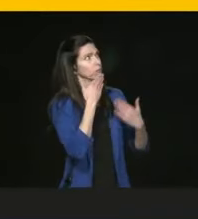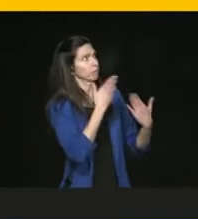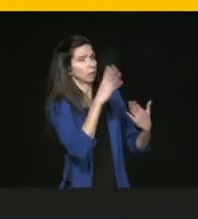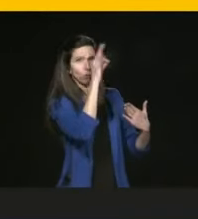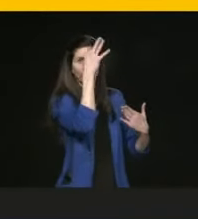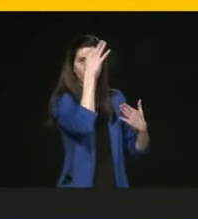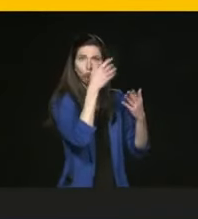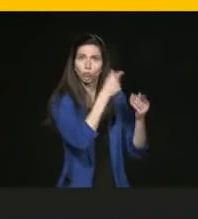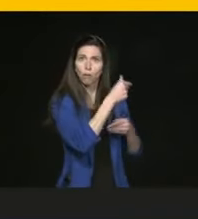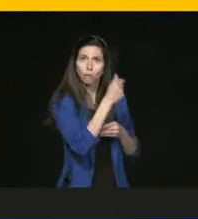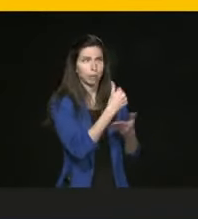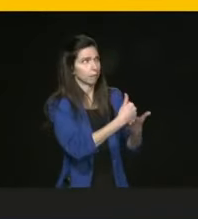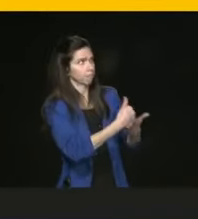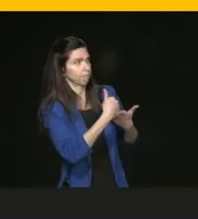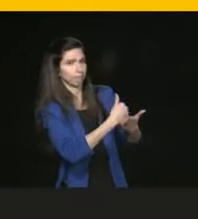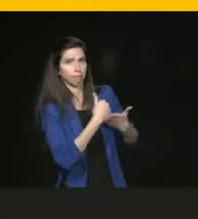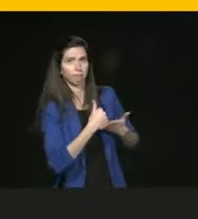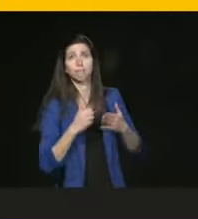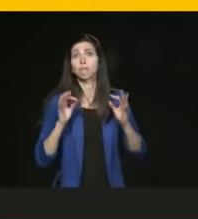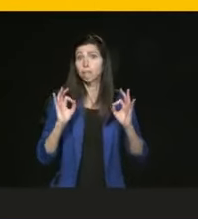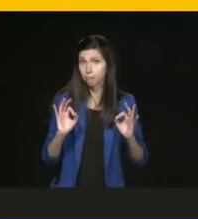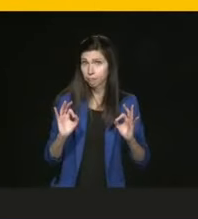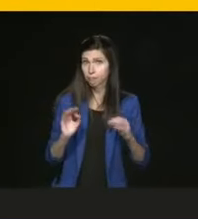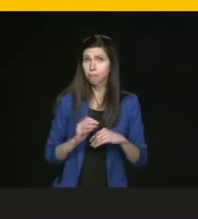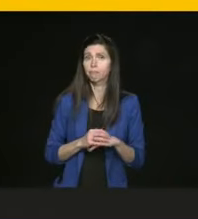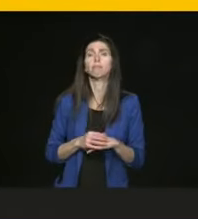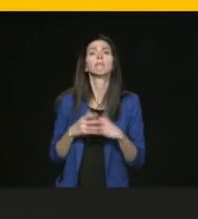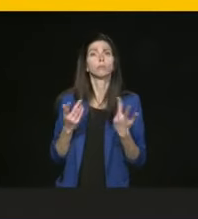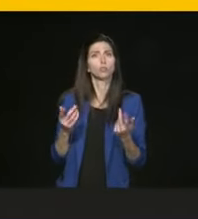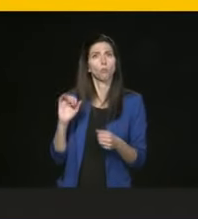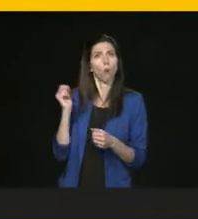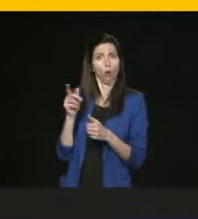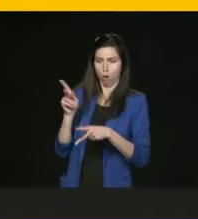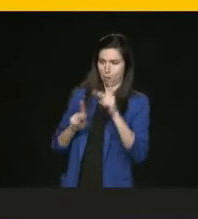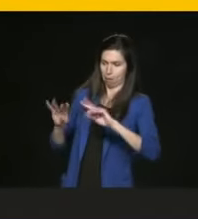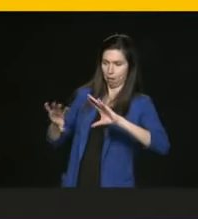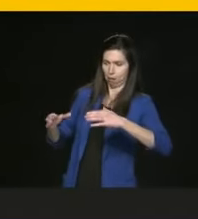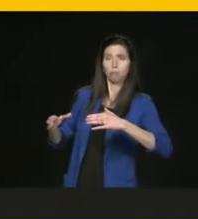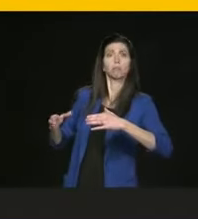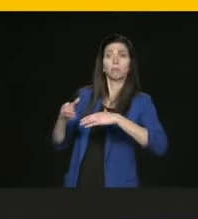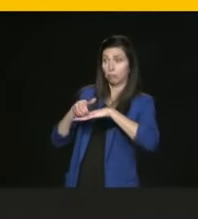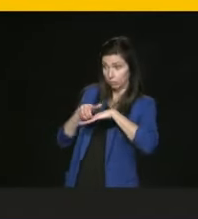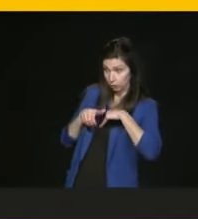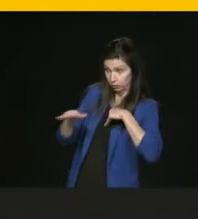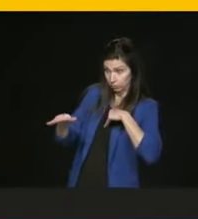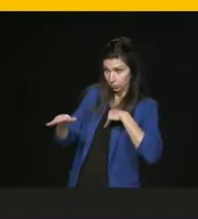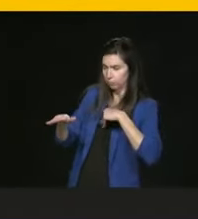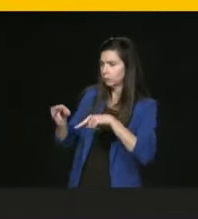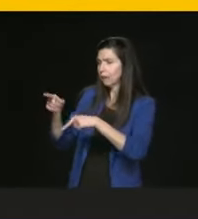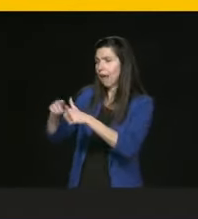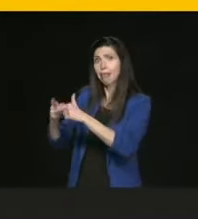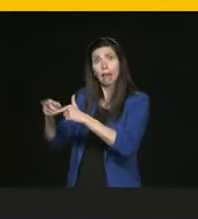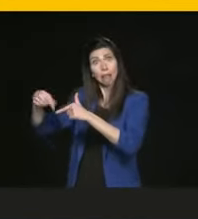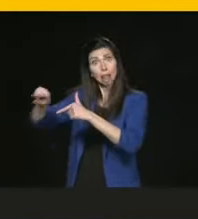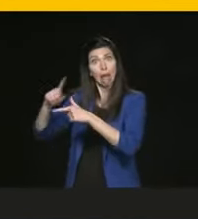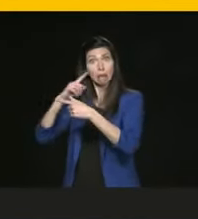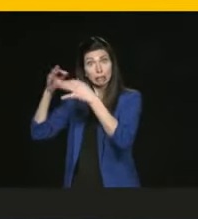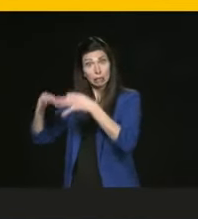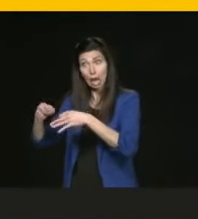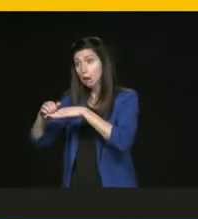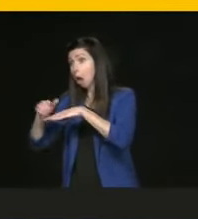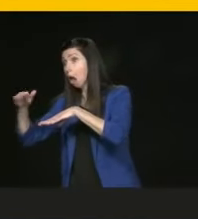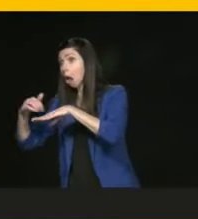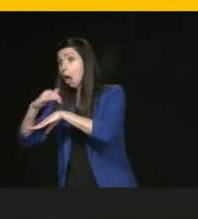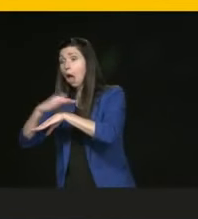These individuals will be sent to facilities where the needs are most pressing. Quebec will make decisions based on needs